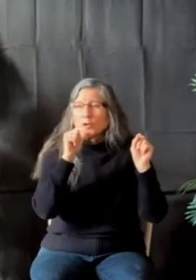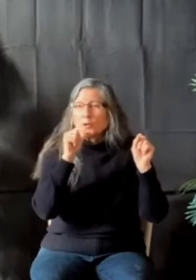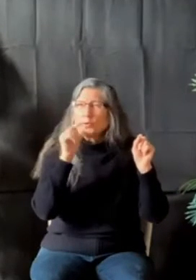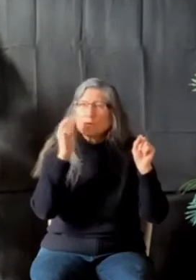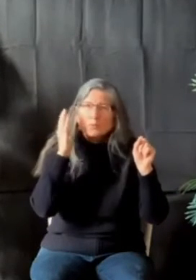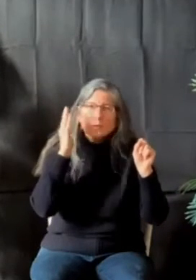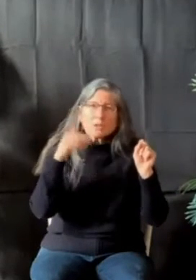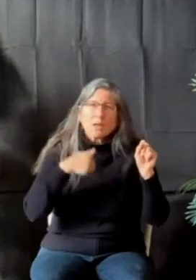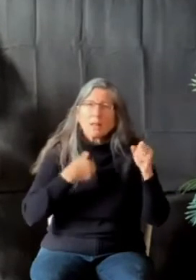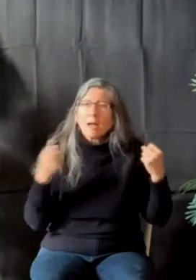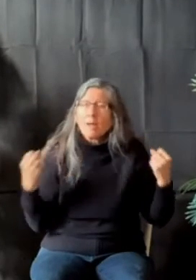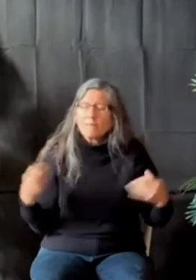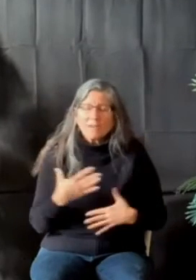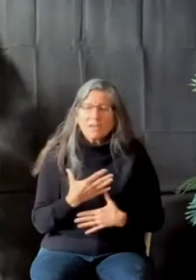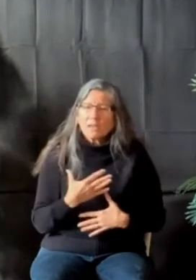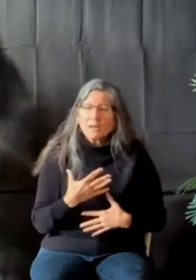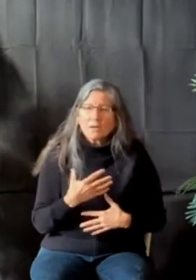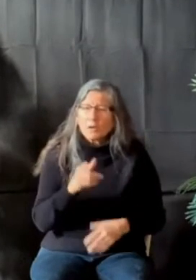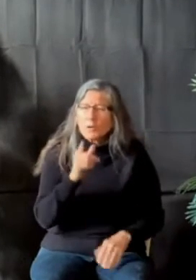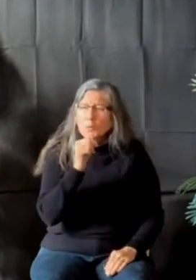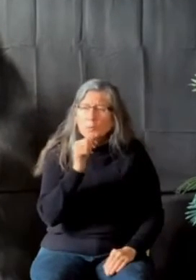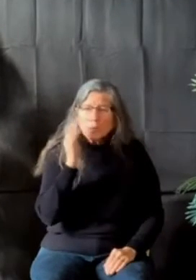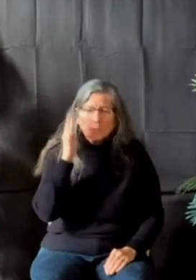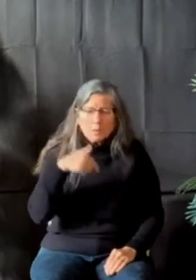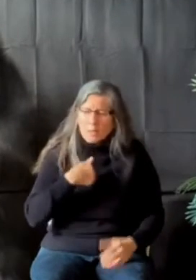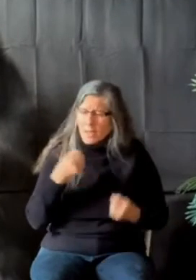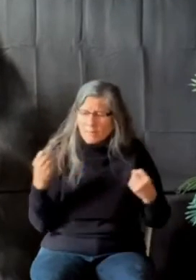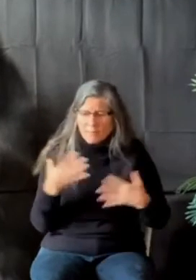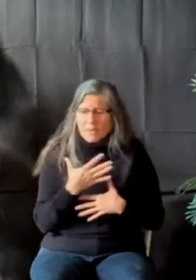fear? Whom shall I fear?